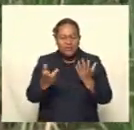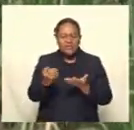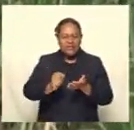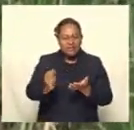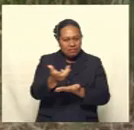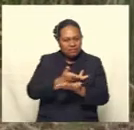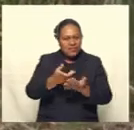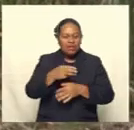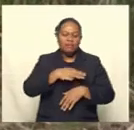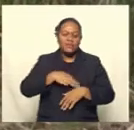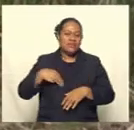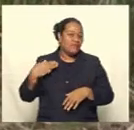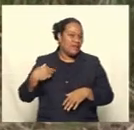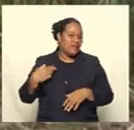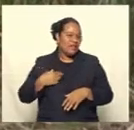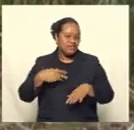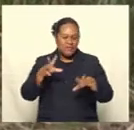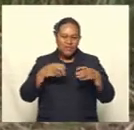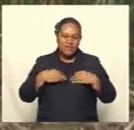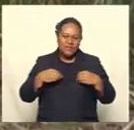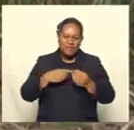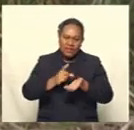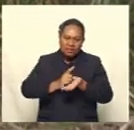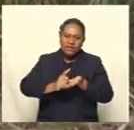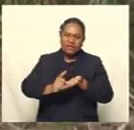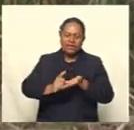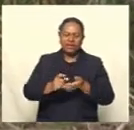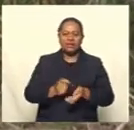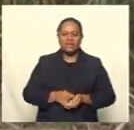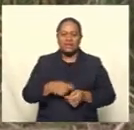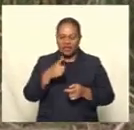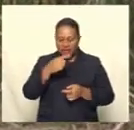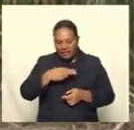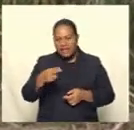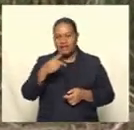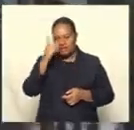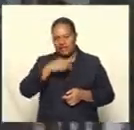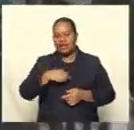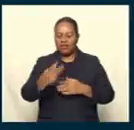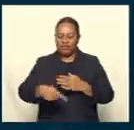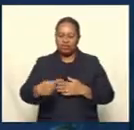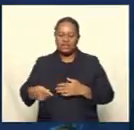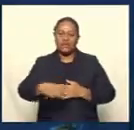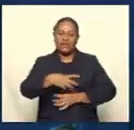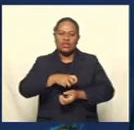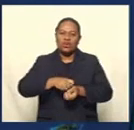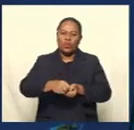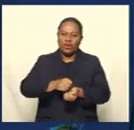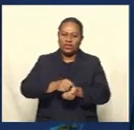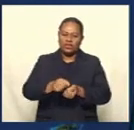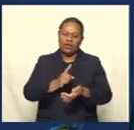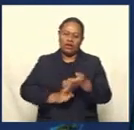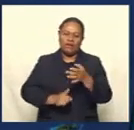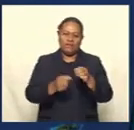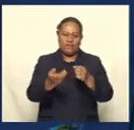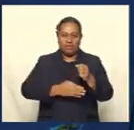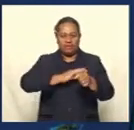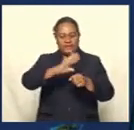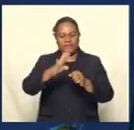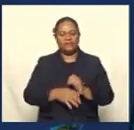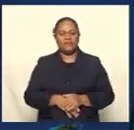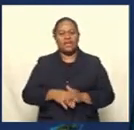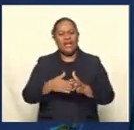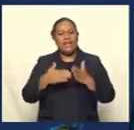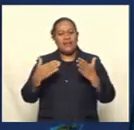of Health, and upon receiving clearance, only then they will proceed with crushing. Given the circumstances that we have